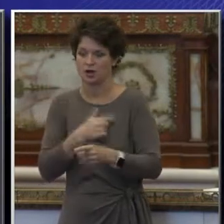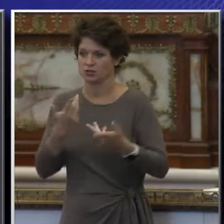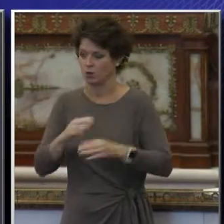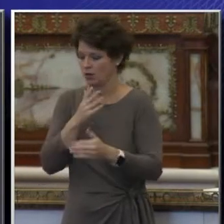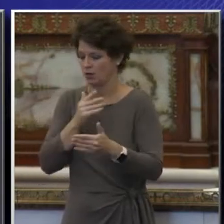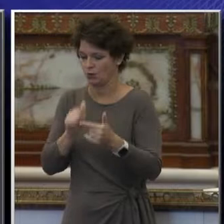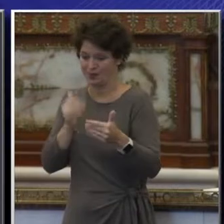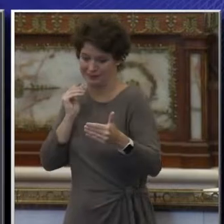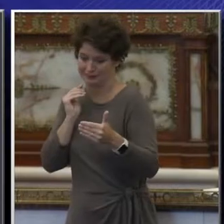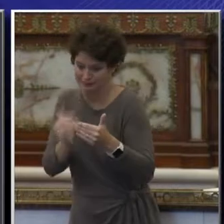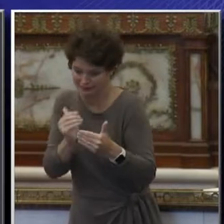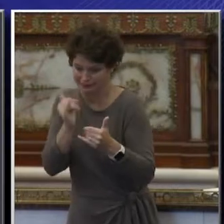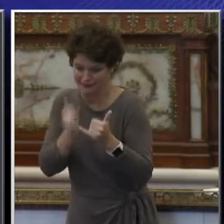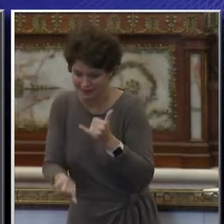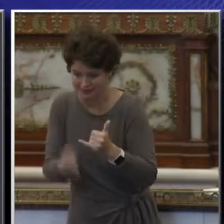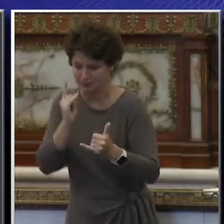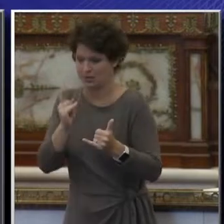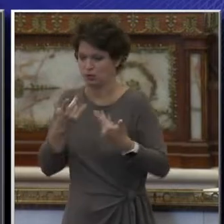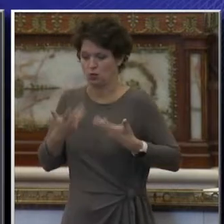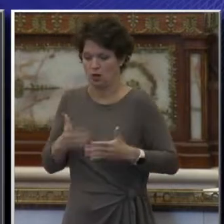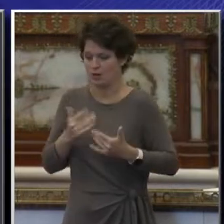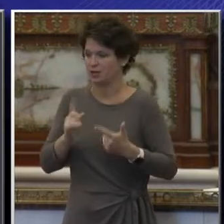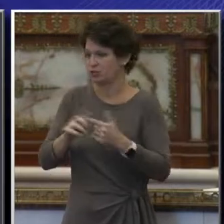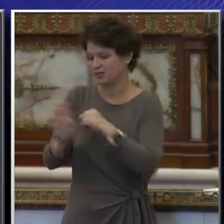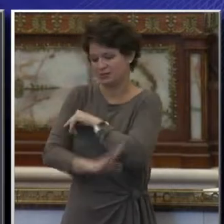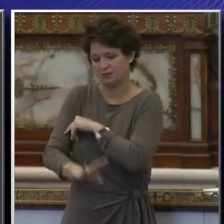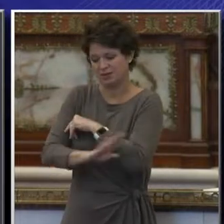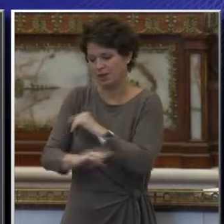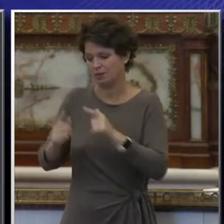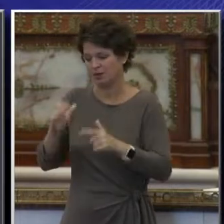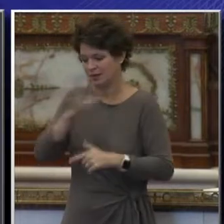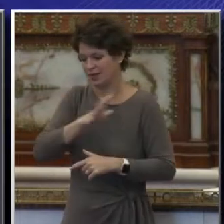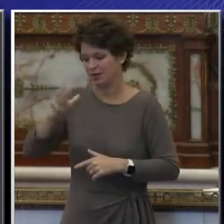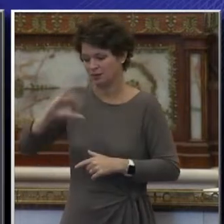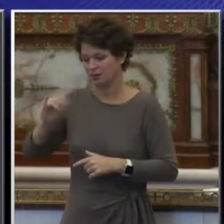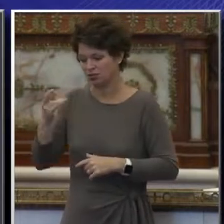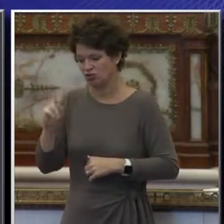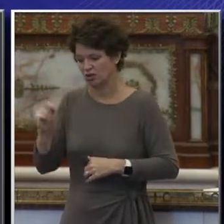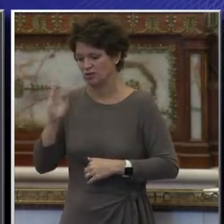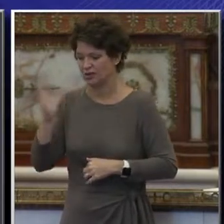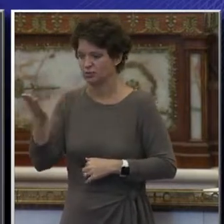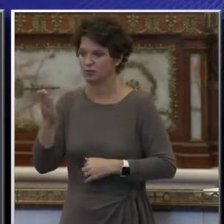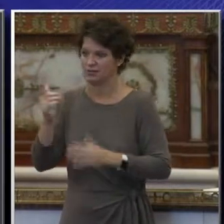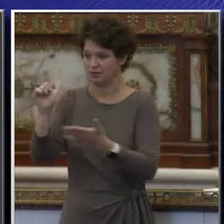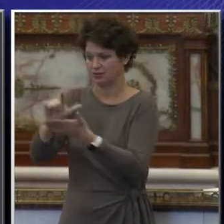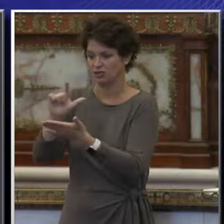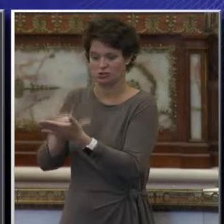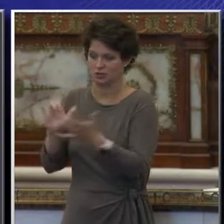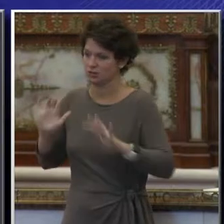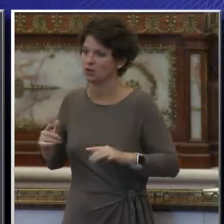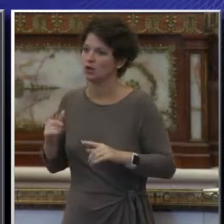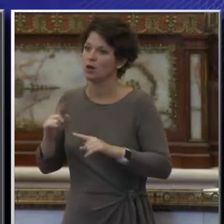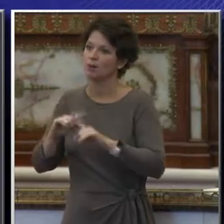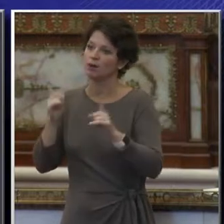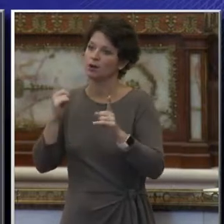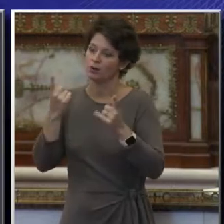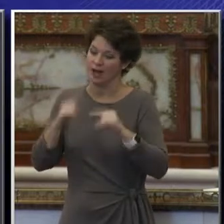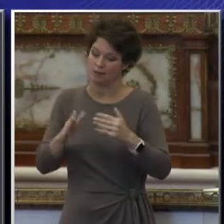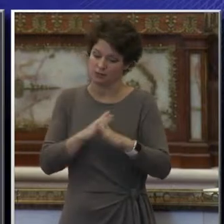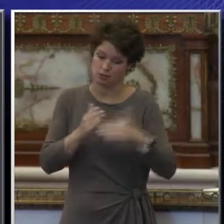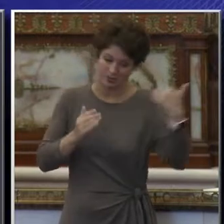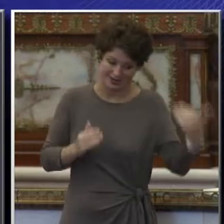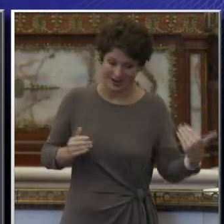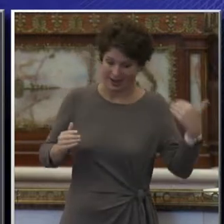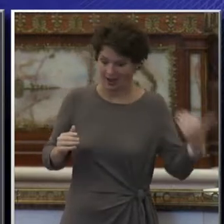the end, right? We don't want to wait till September and then Councilman Johnson has to present legislation. What is going to be happening between